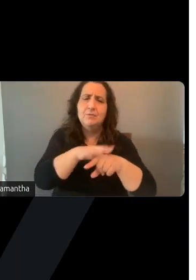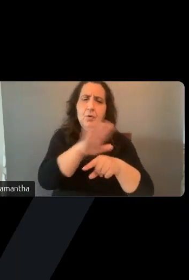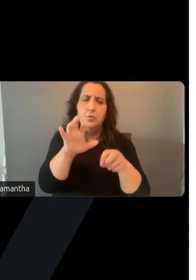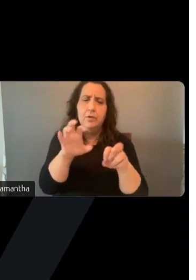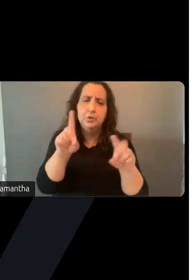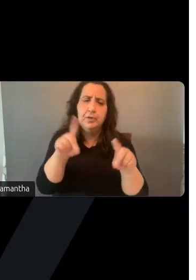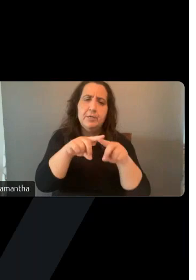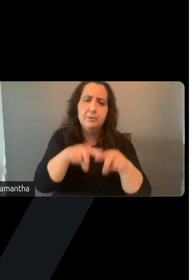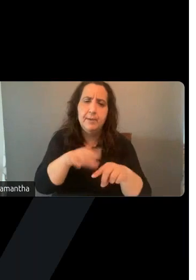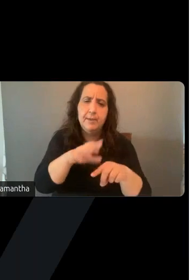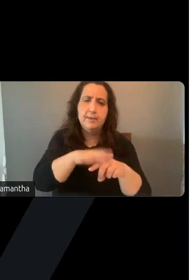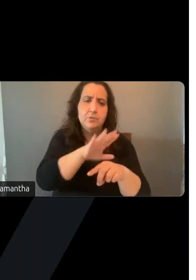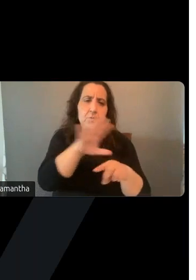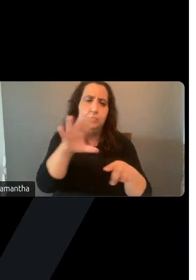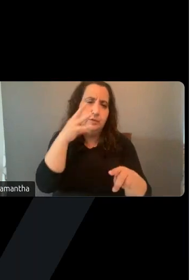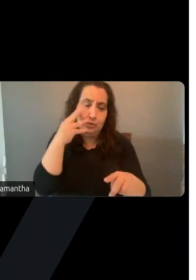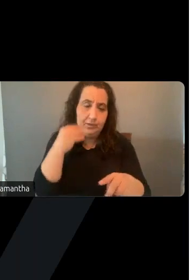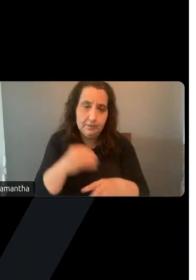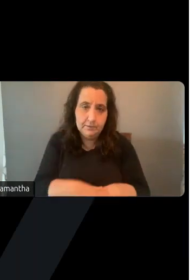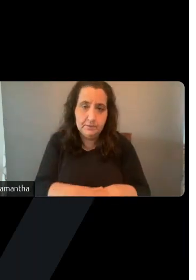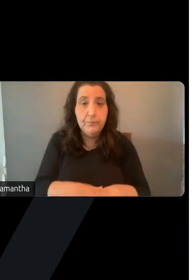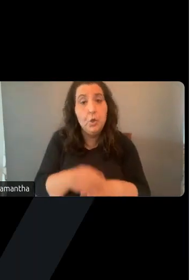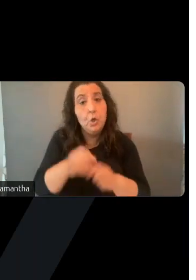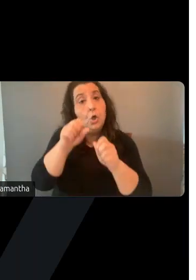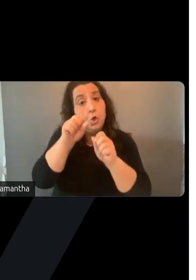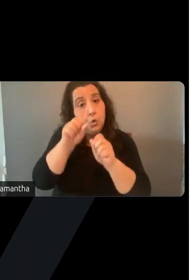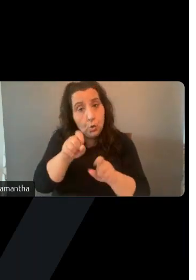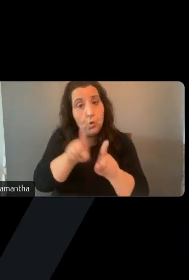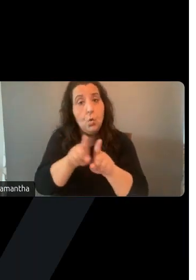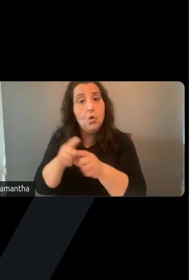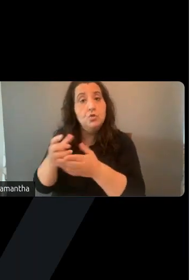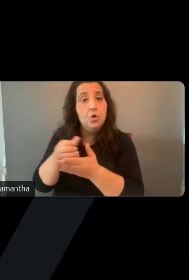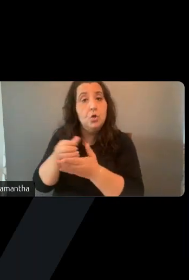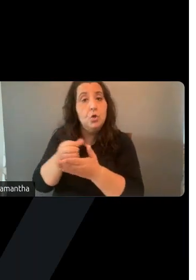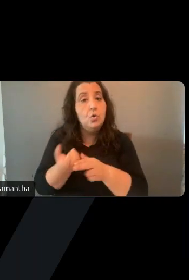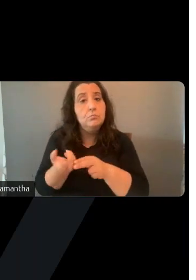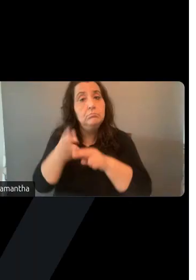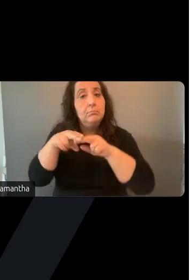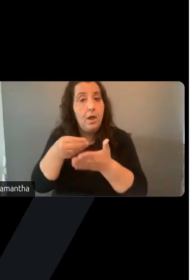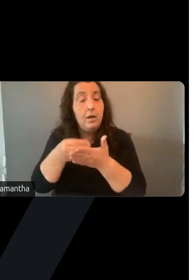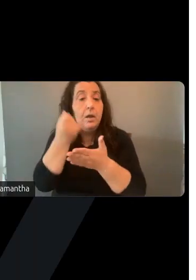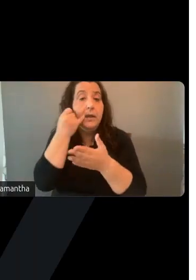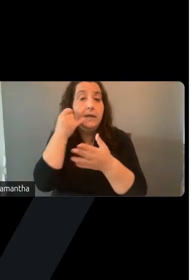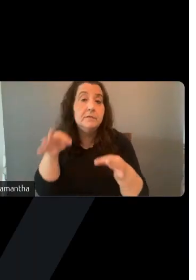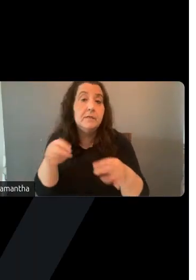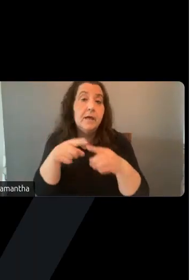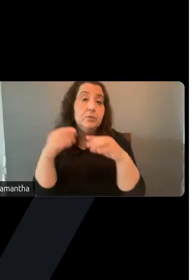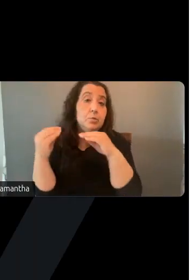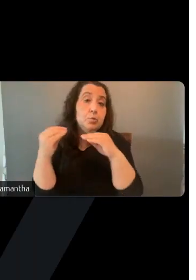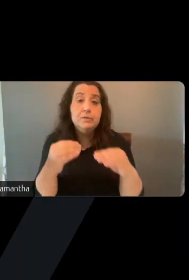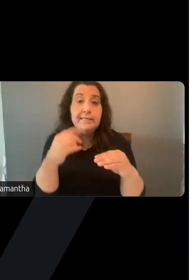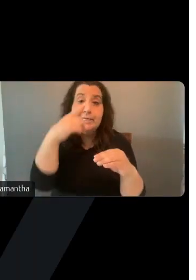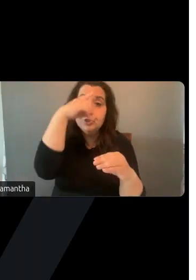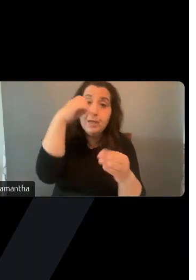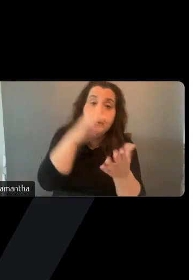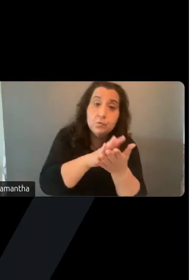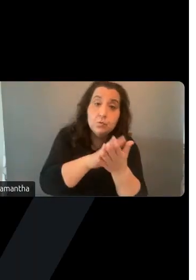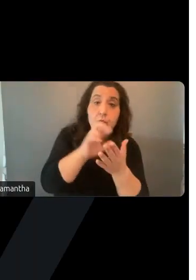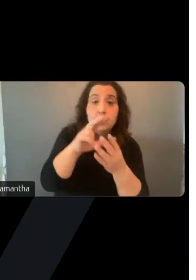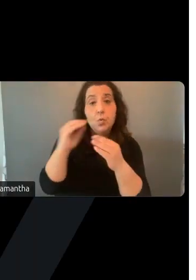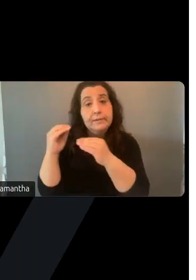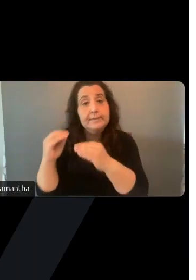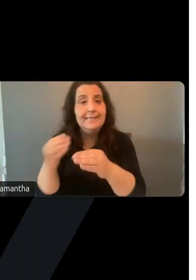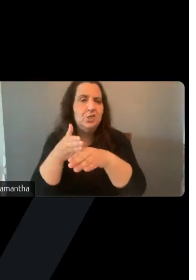experience. You can also earn additional compensation for teaching after school or summer school